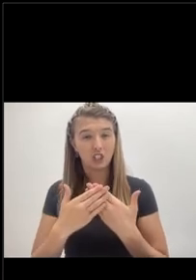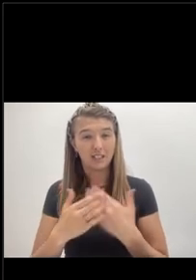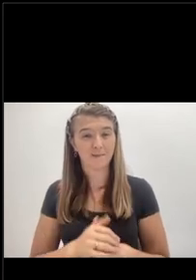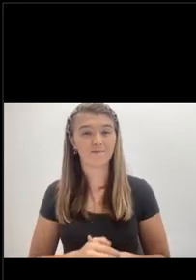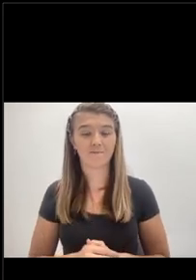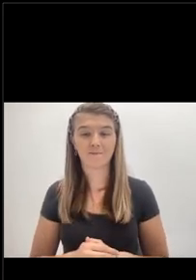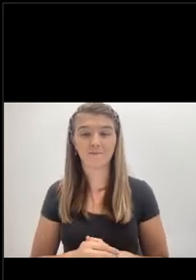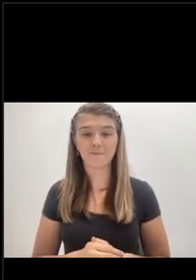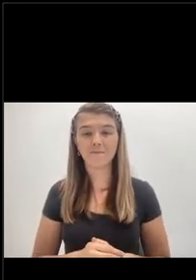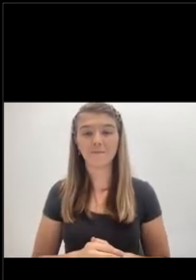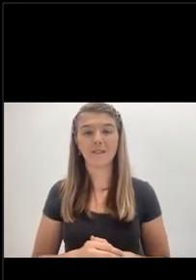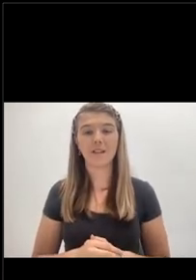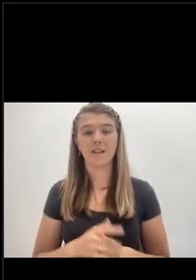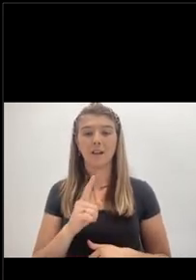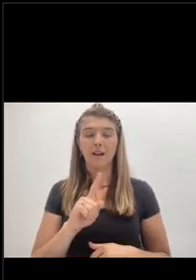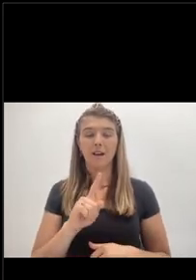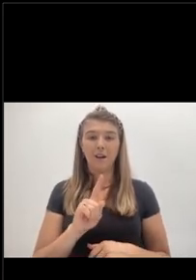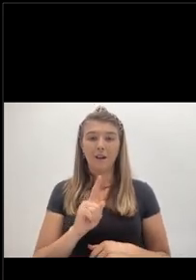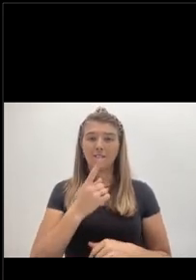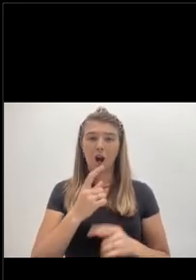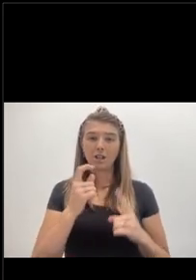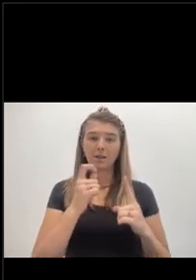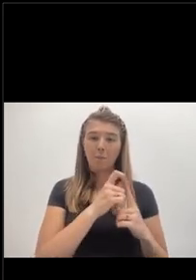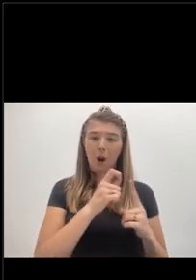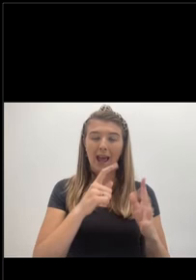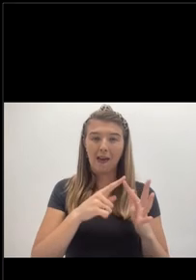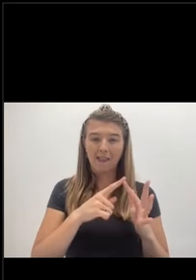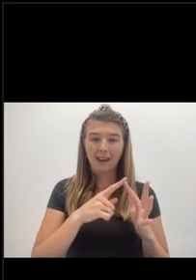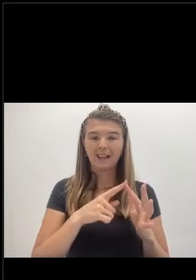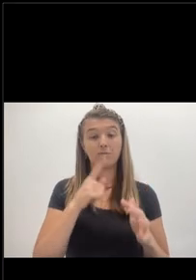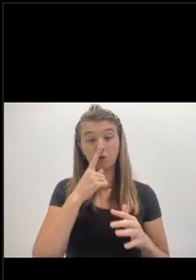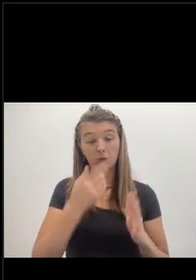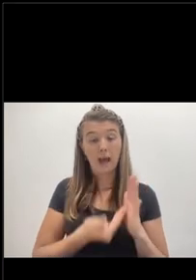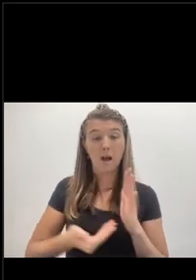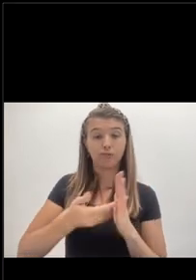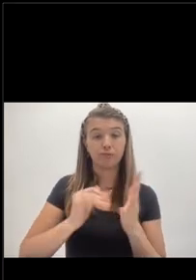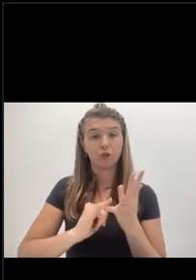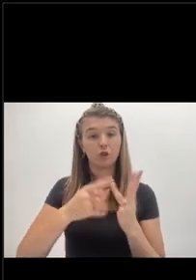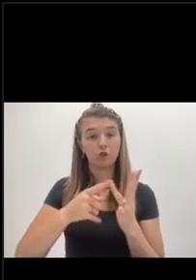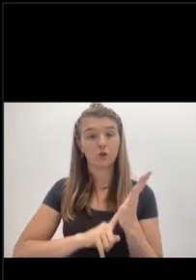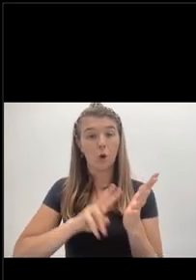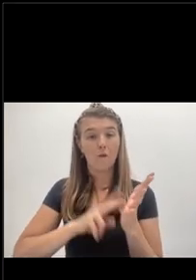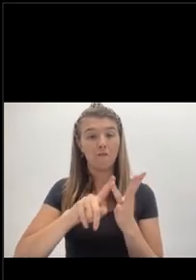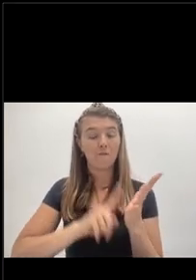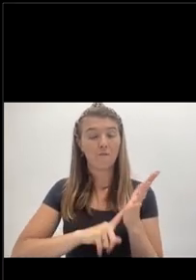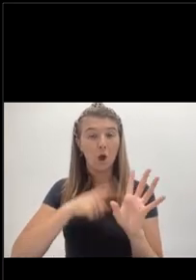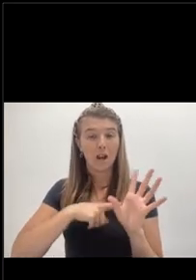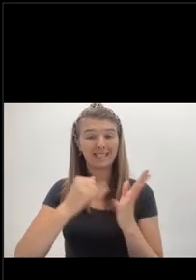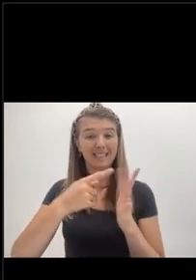with the first polymer, with polyethylene terephthalate, you can apply thrombolysis, and this can be done